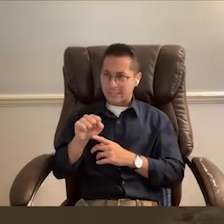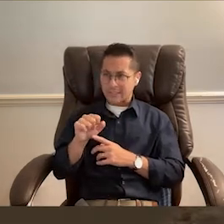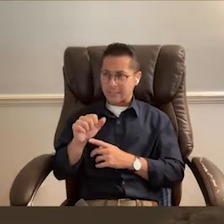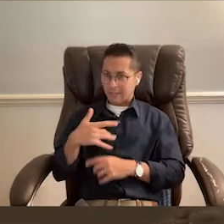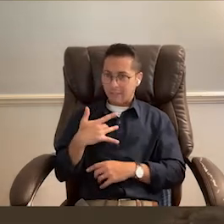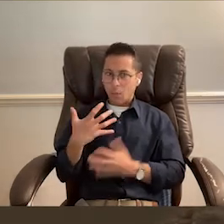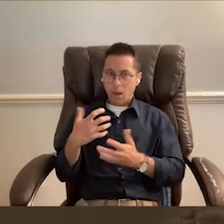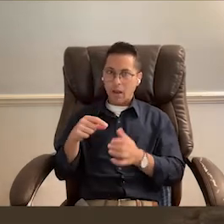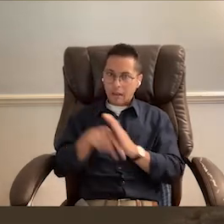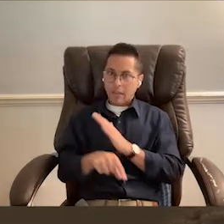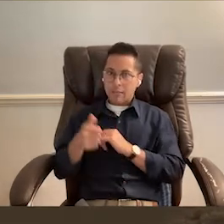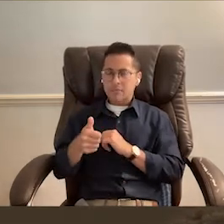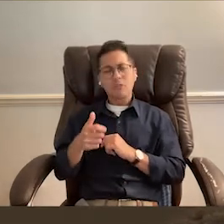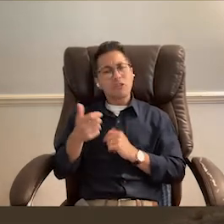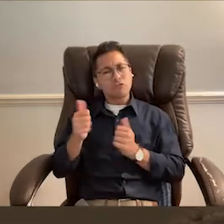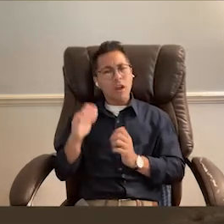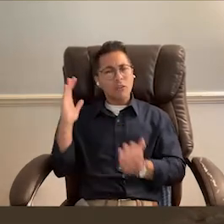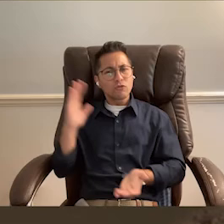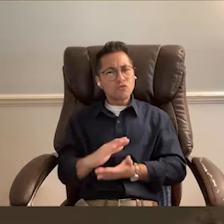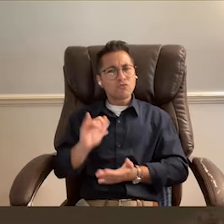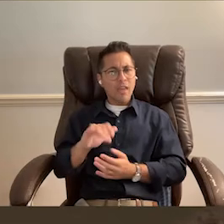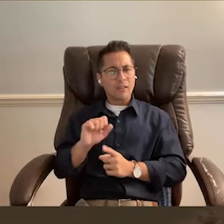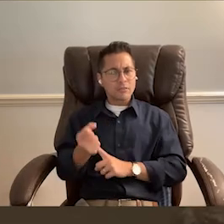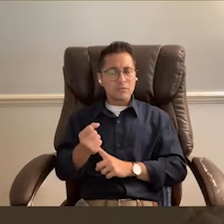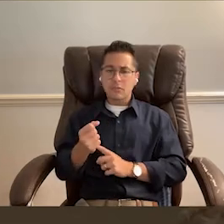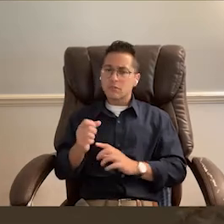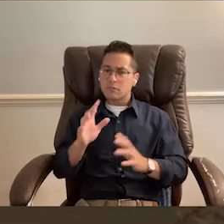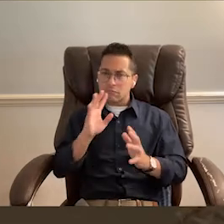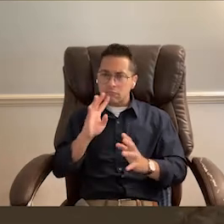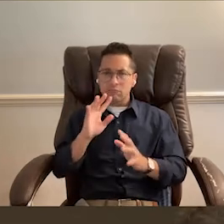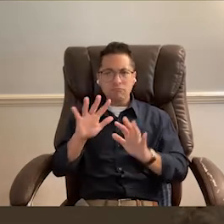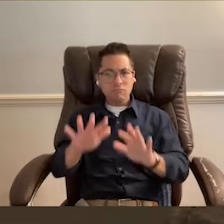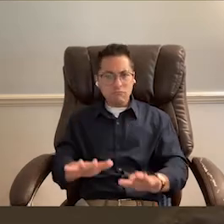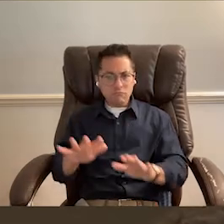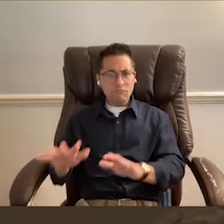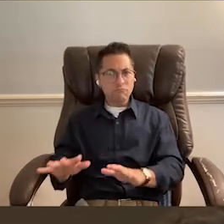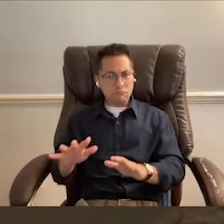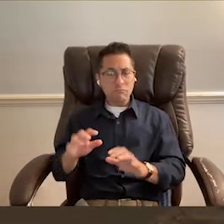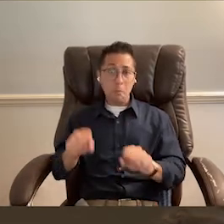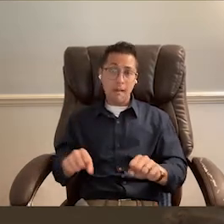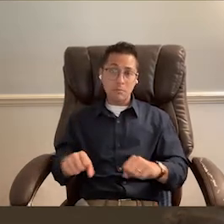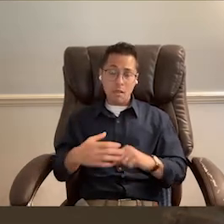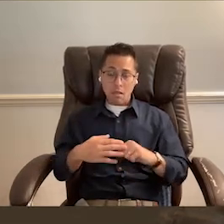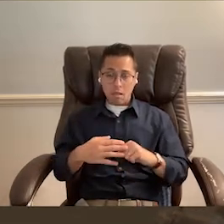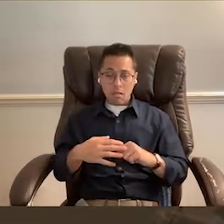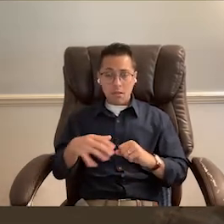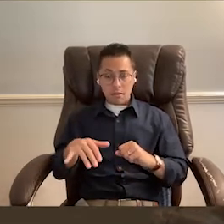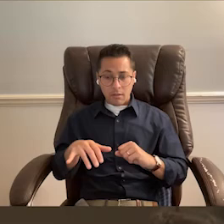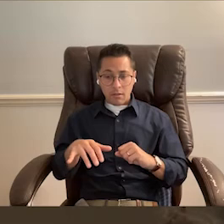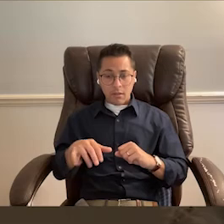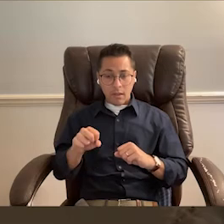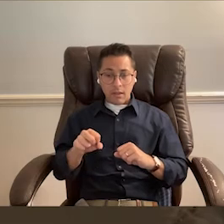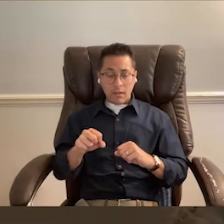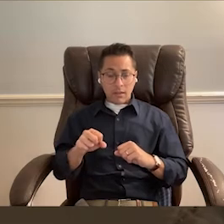So if your child is in crisis, if they are suicidal, you want to try to reduce the situation by